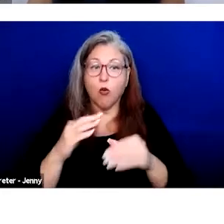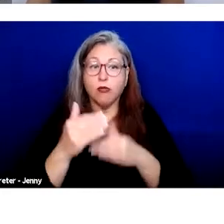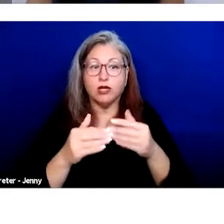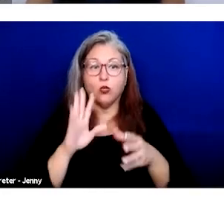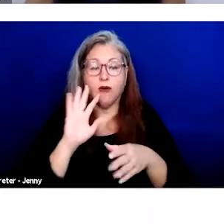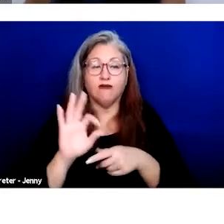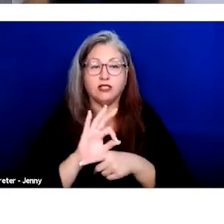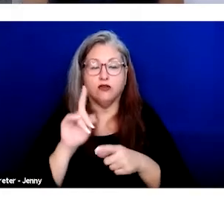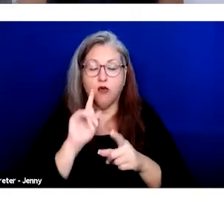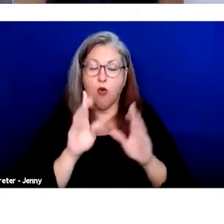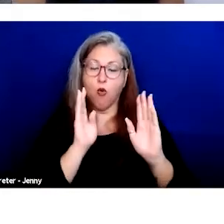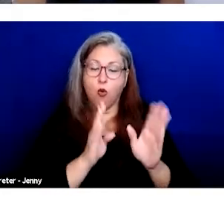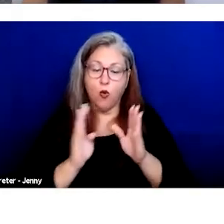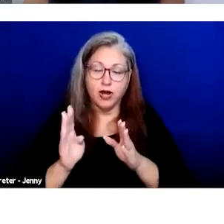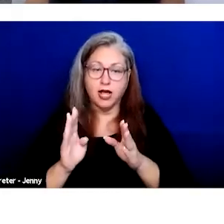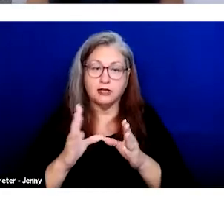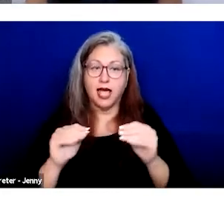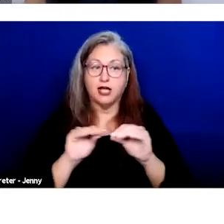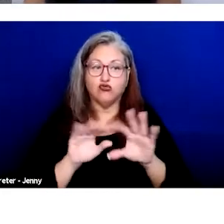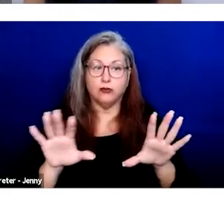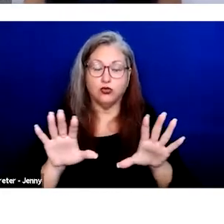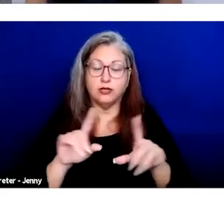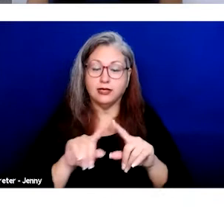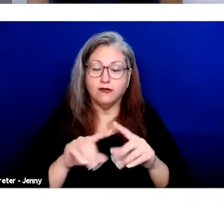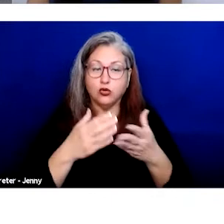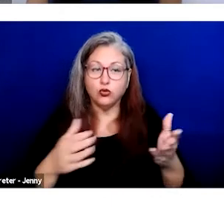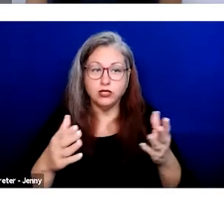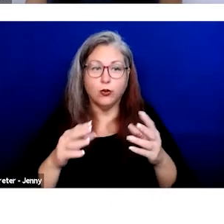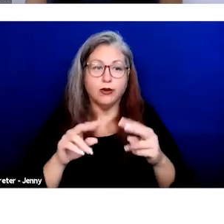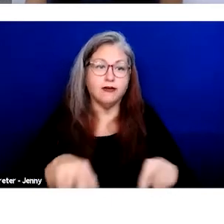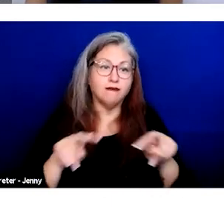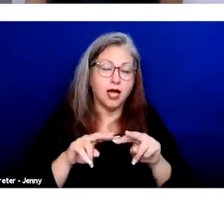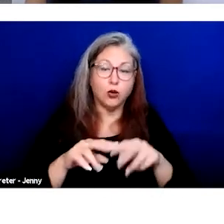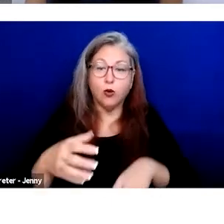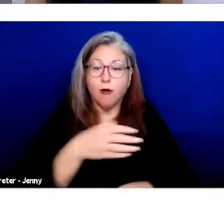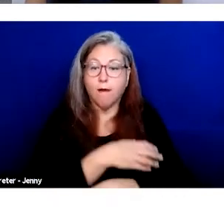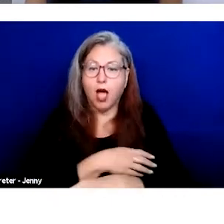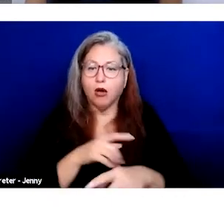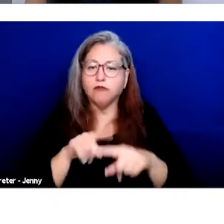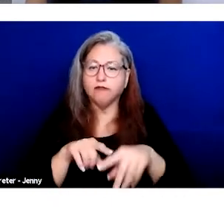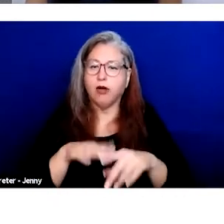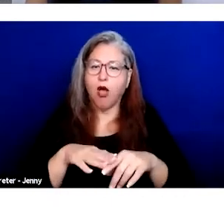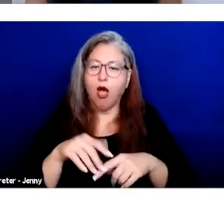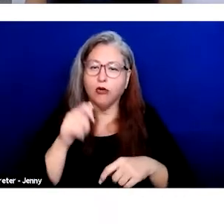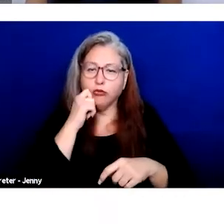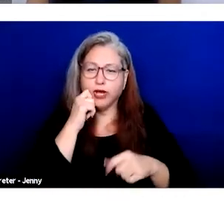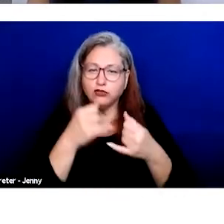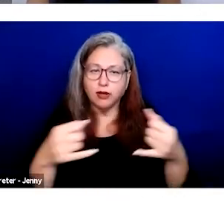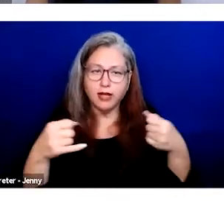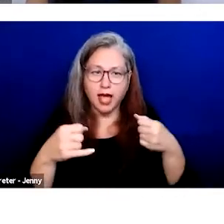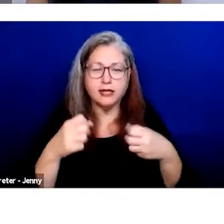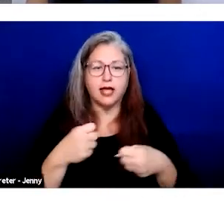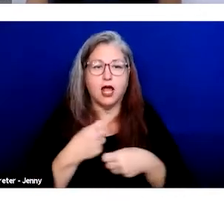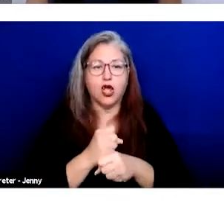to organize and distribute resources, value, and power along racial lines in ways that maintain and